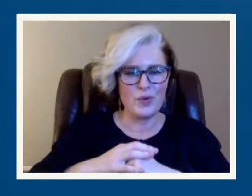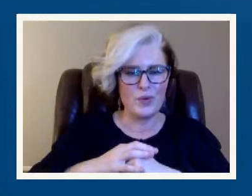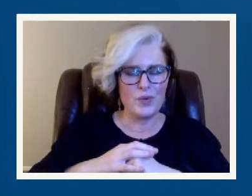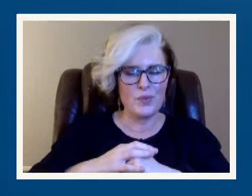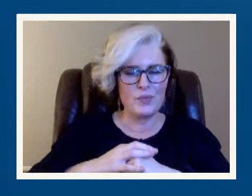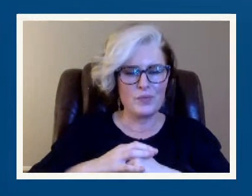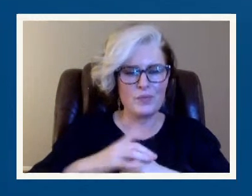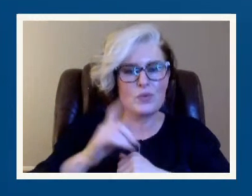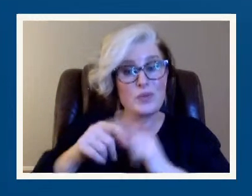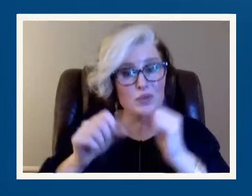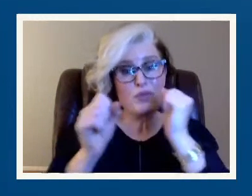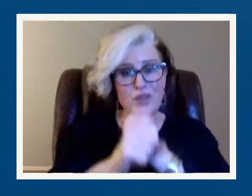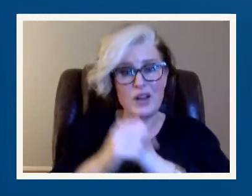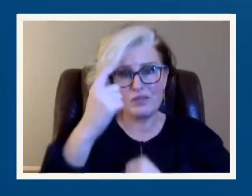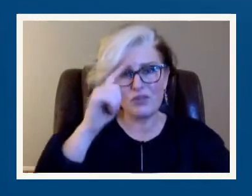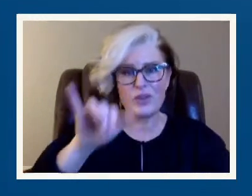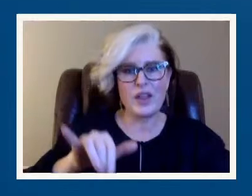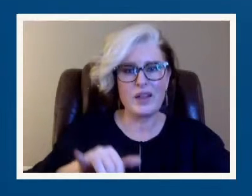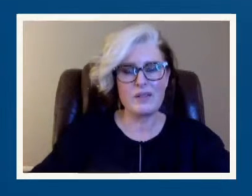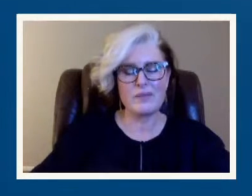You have to fight for it.